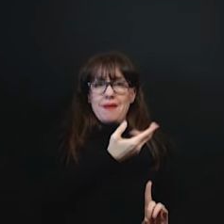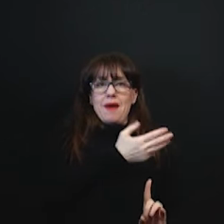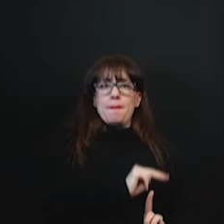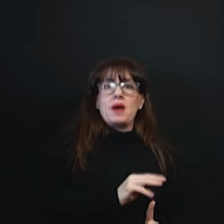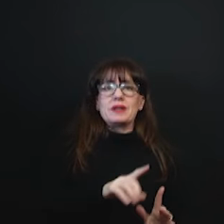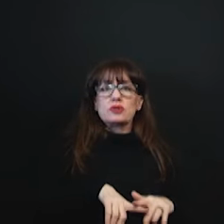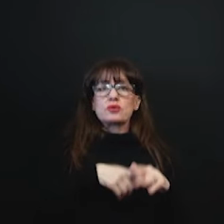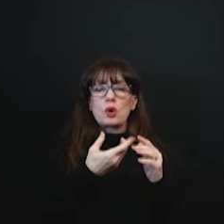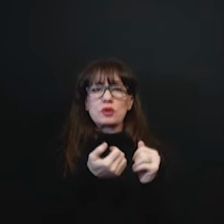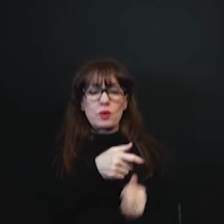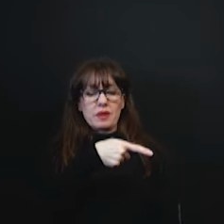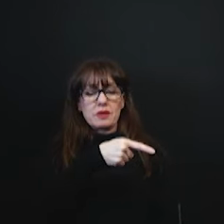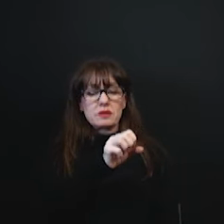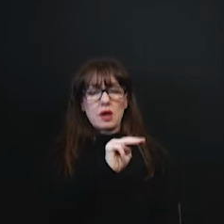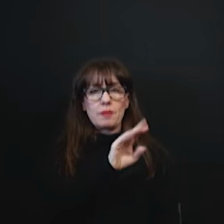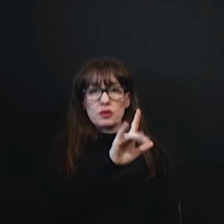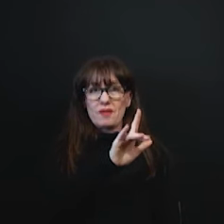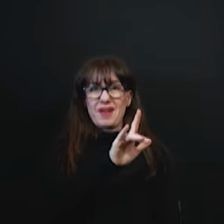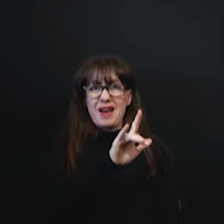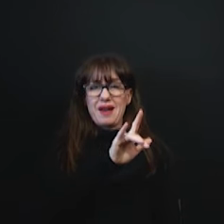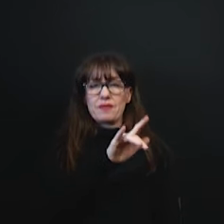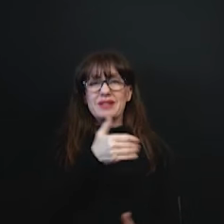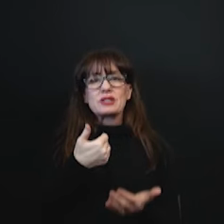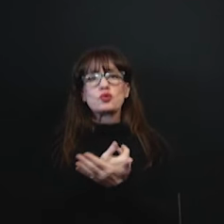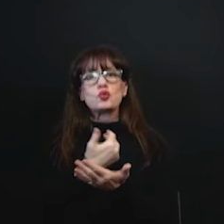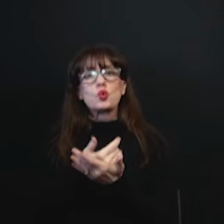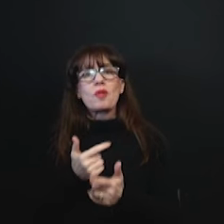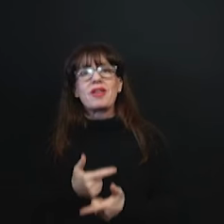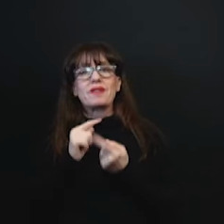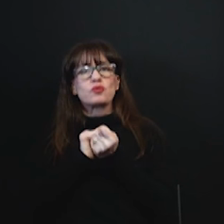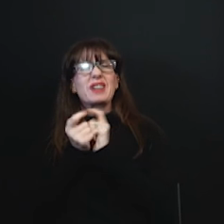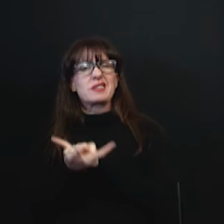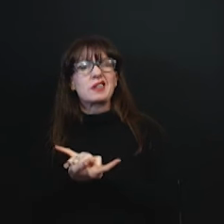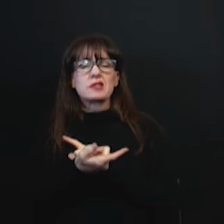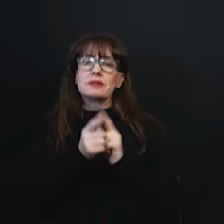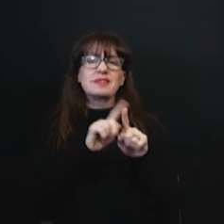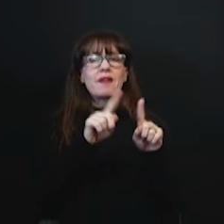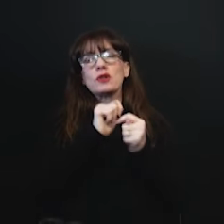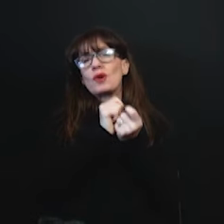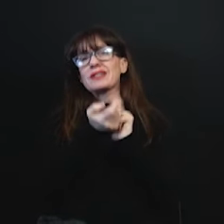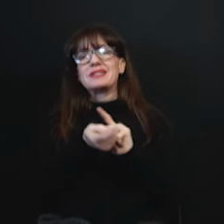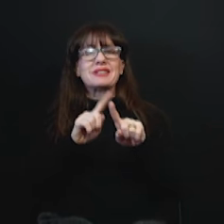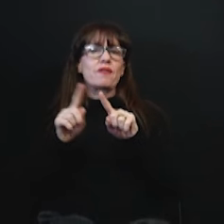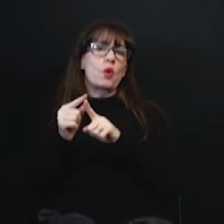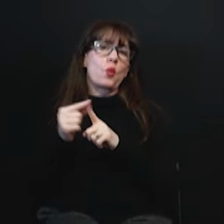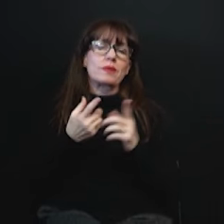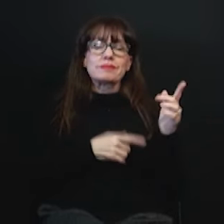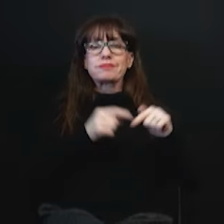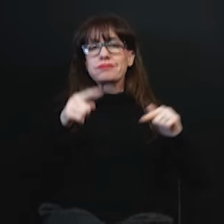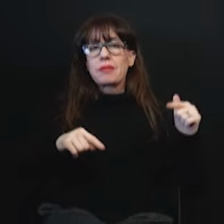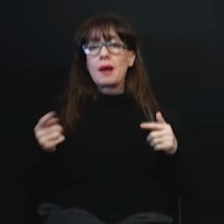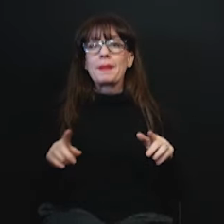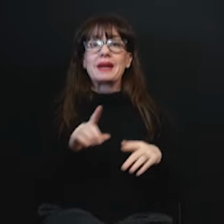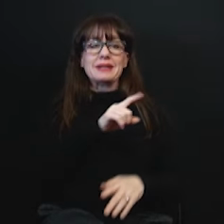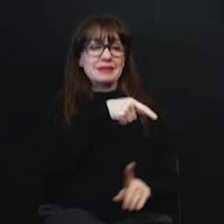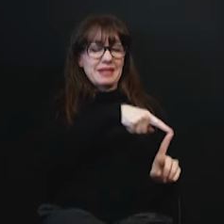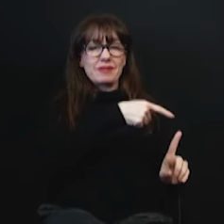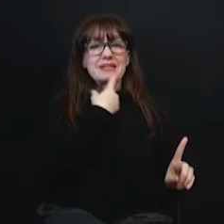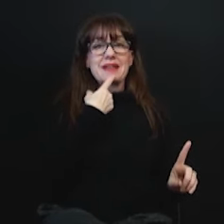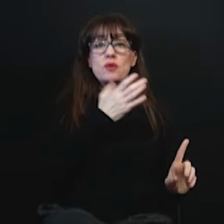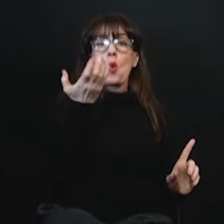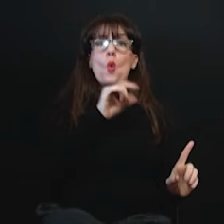David begins Psalm 25, and again, I'm reading the New Living Translation, and different translations may use a different term here, but David says, "O